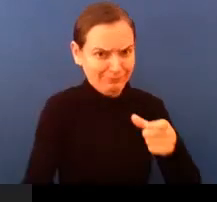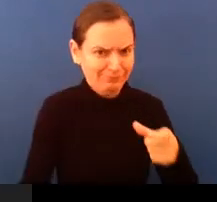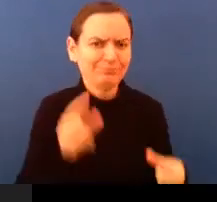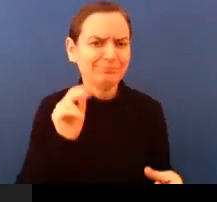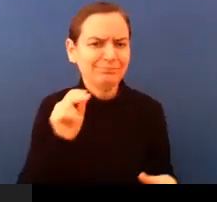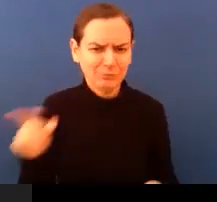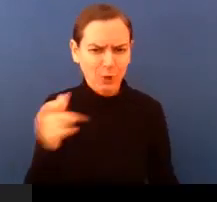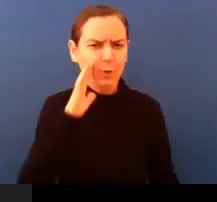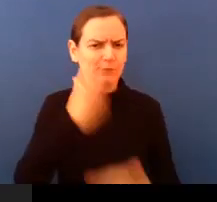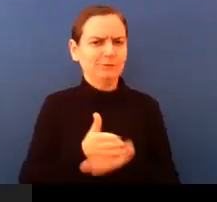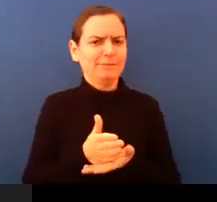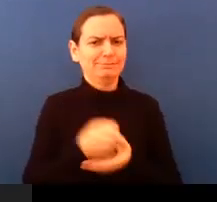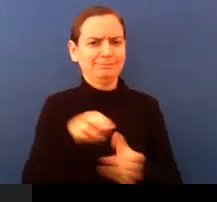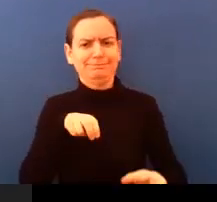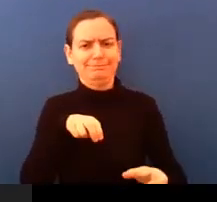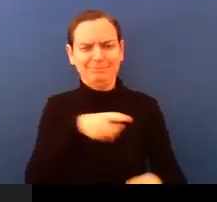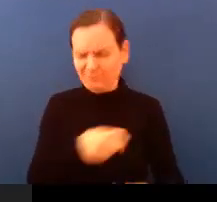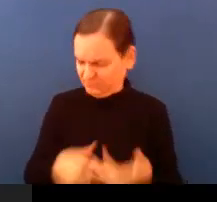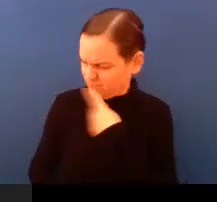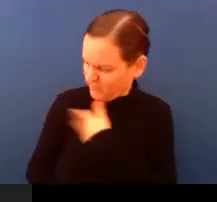didn't, and I fell down a hole.